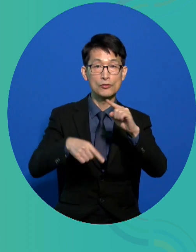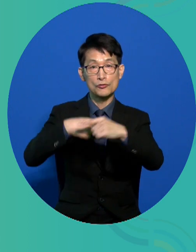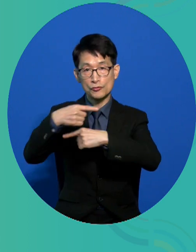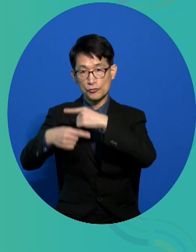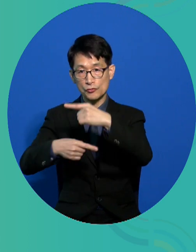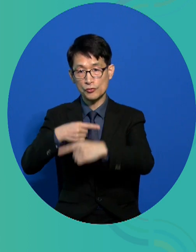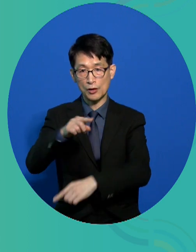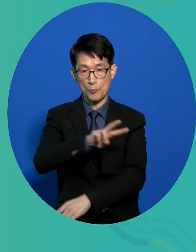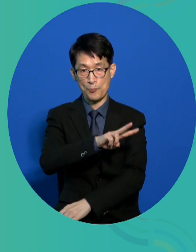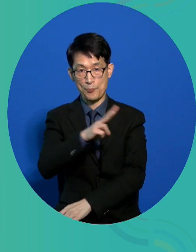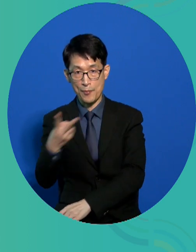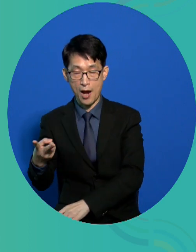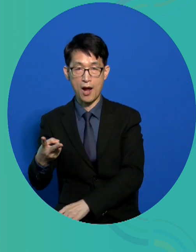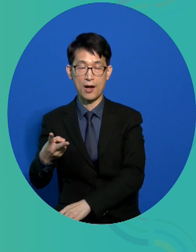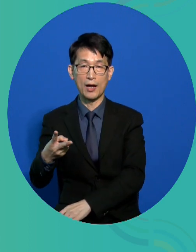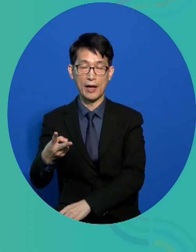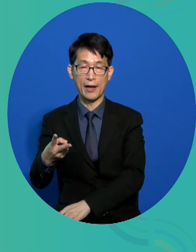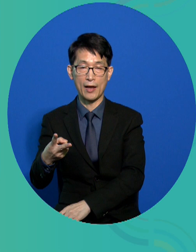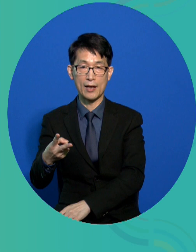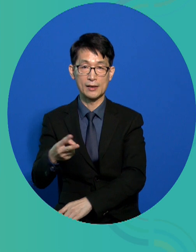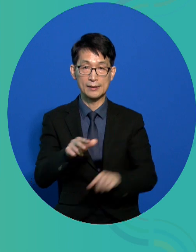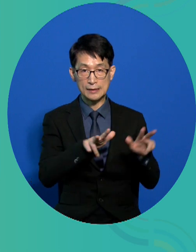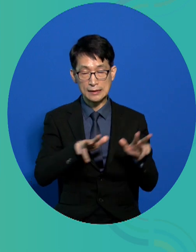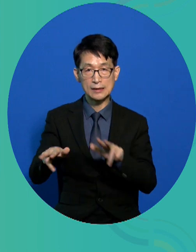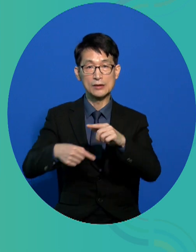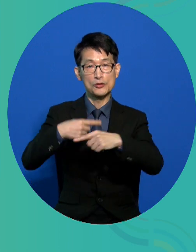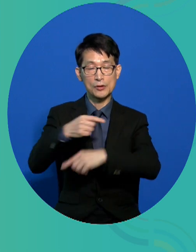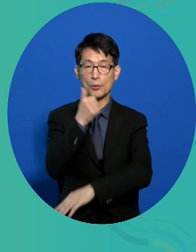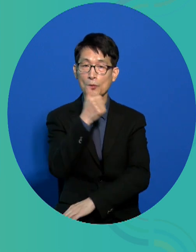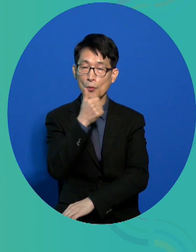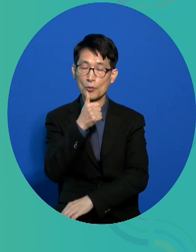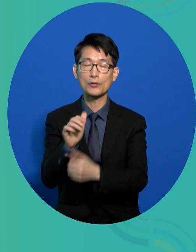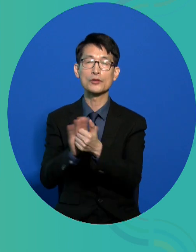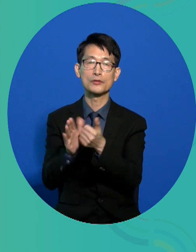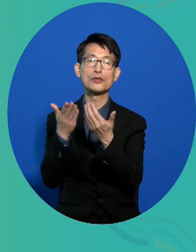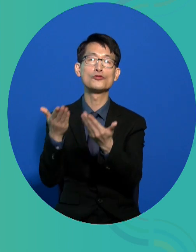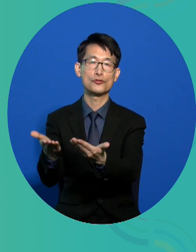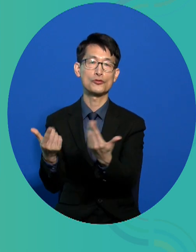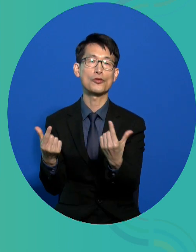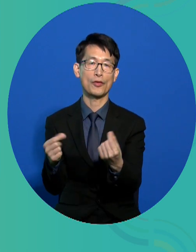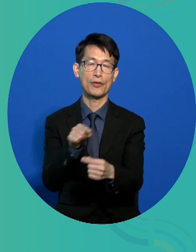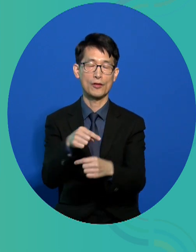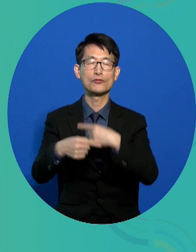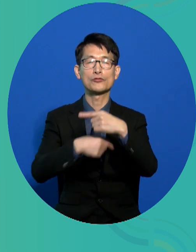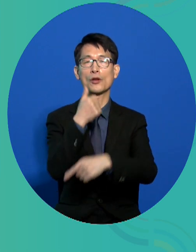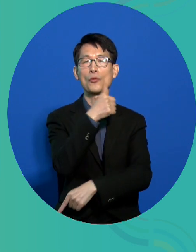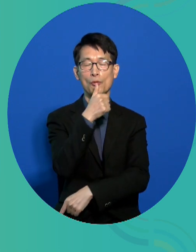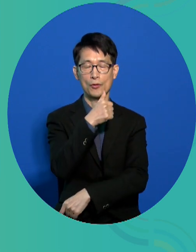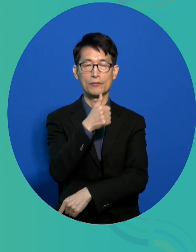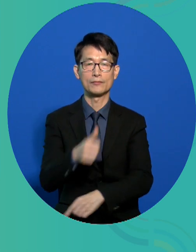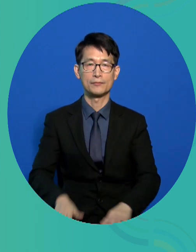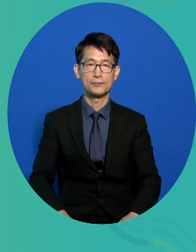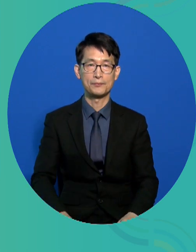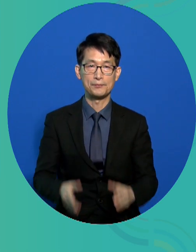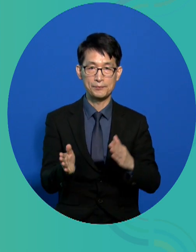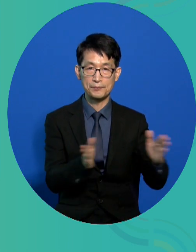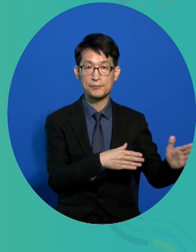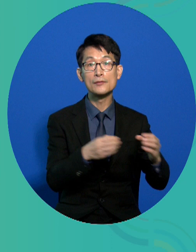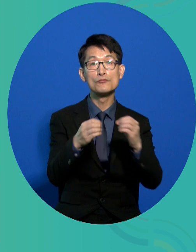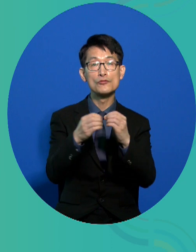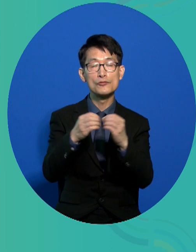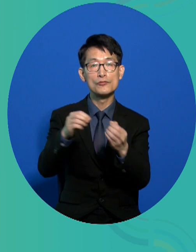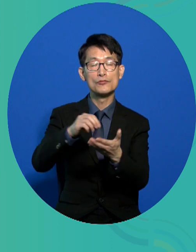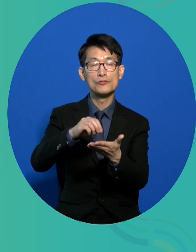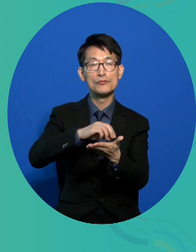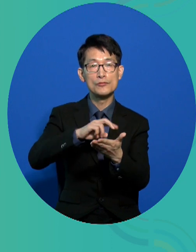the first language or main language. So it's a interpretation service that changes Korean to